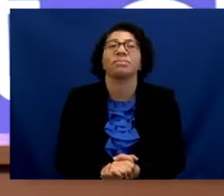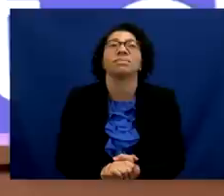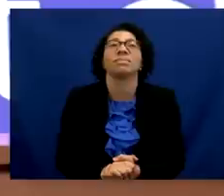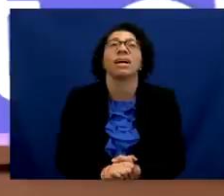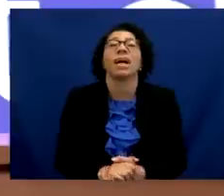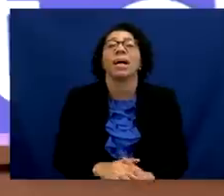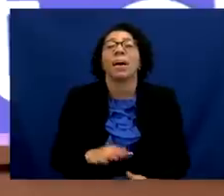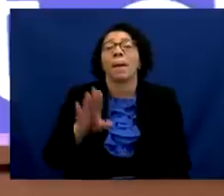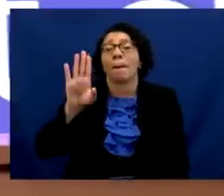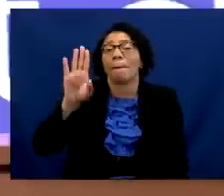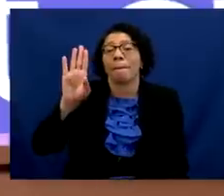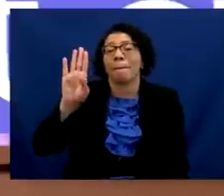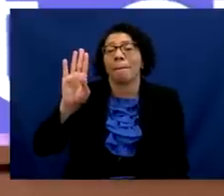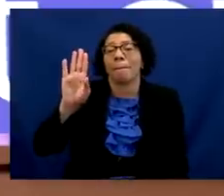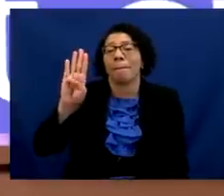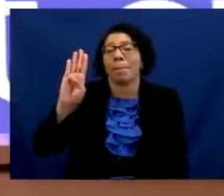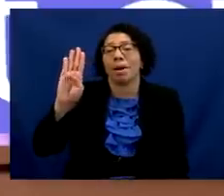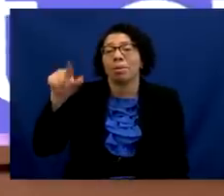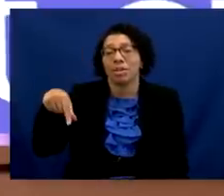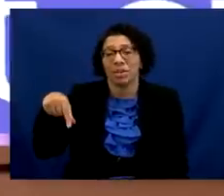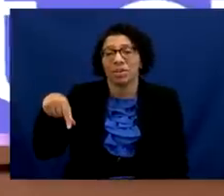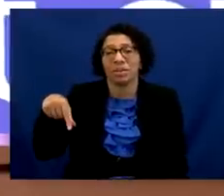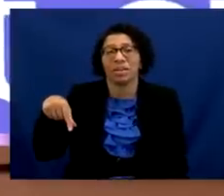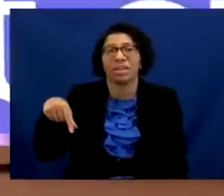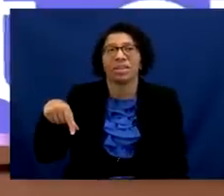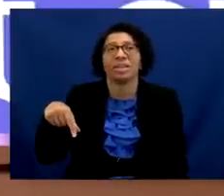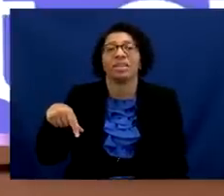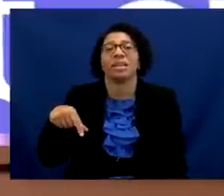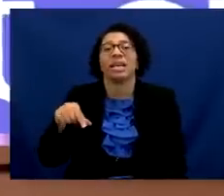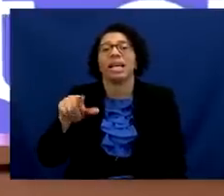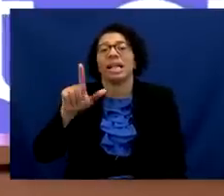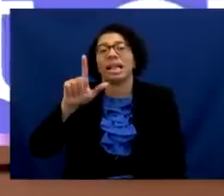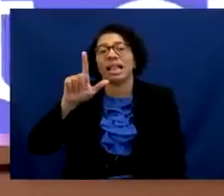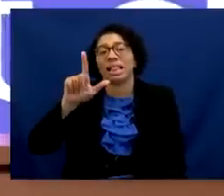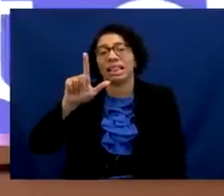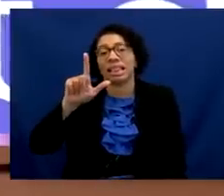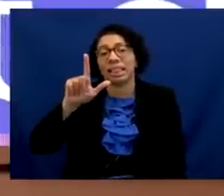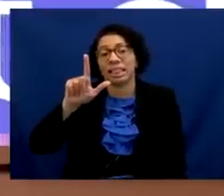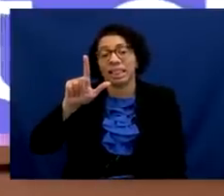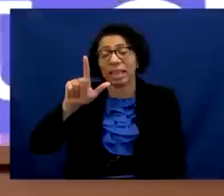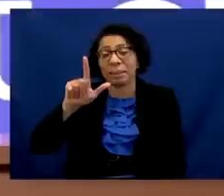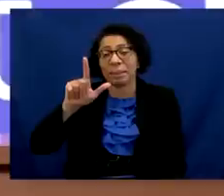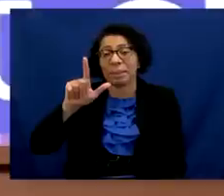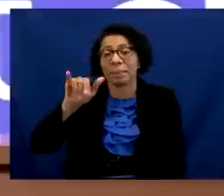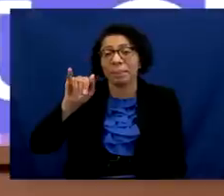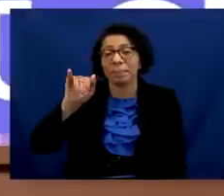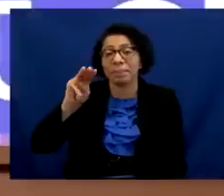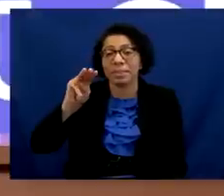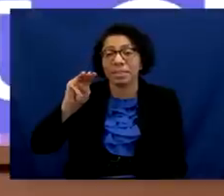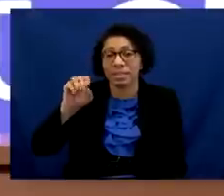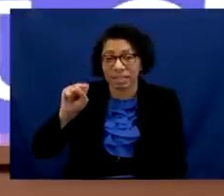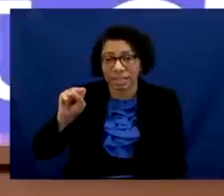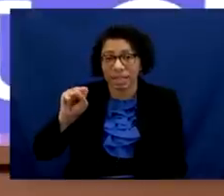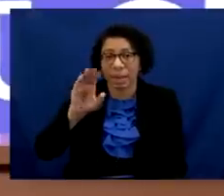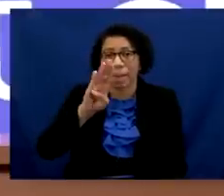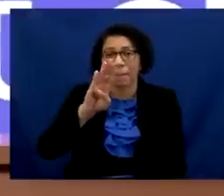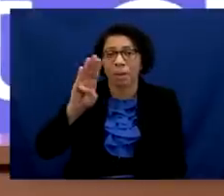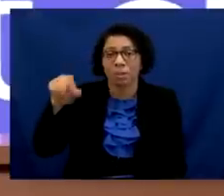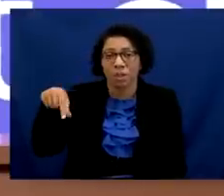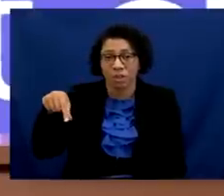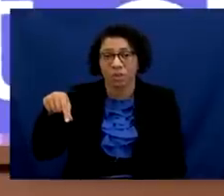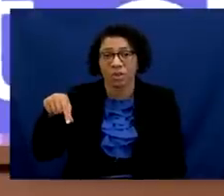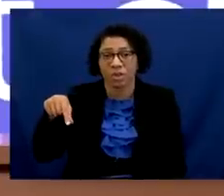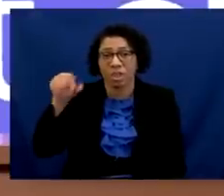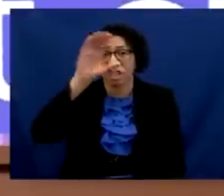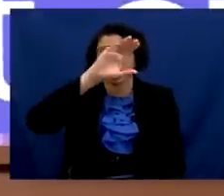joint in Chicago called Lim's Barbecue. Lim's Barbecue, you know the owner of Lim's Barbecue?